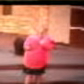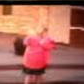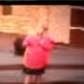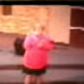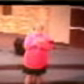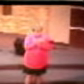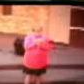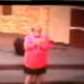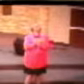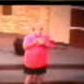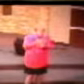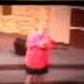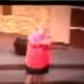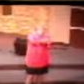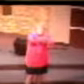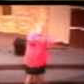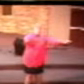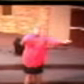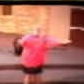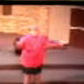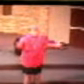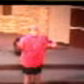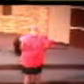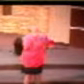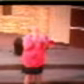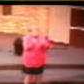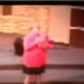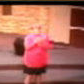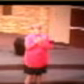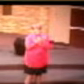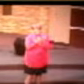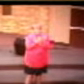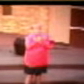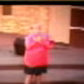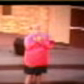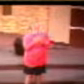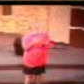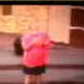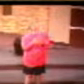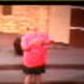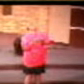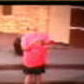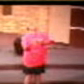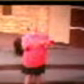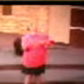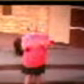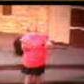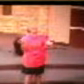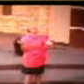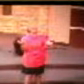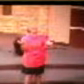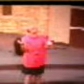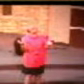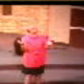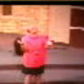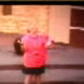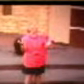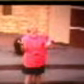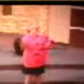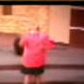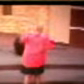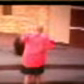who extends that love. And then what happens in the face of God's love? But God is